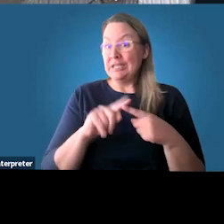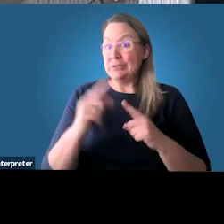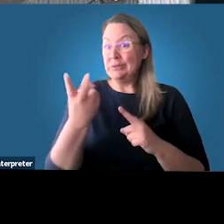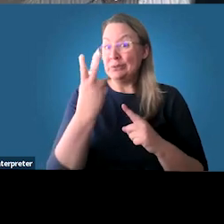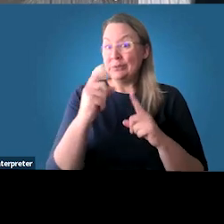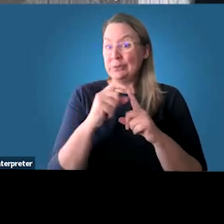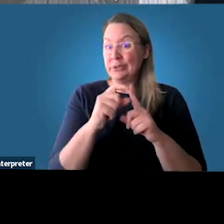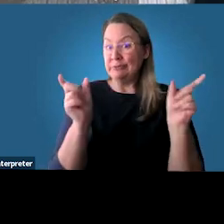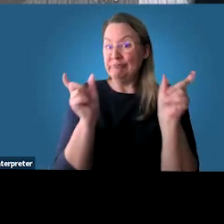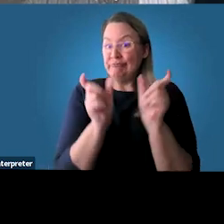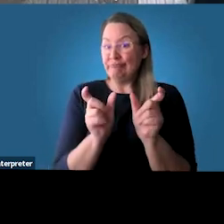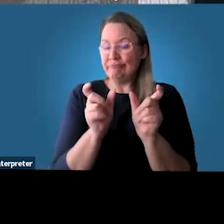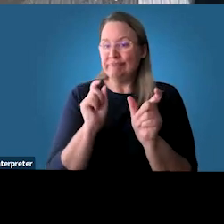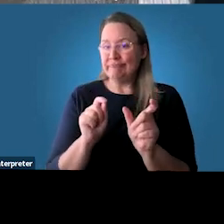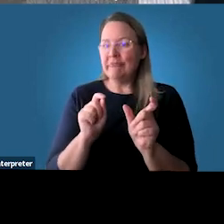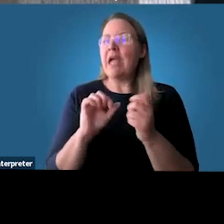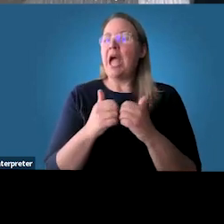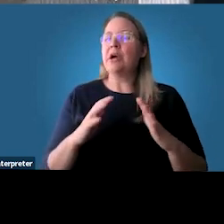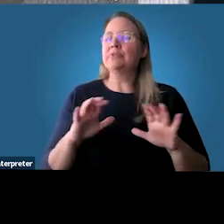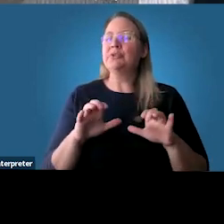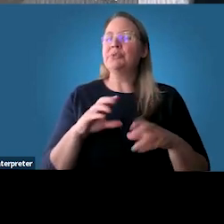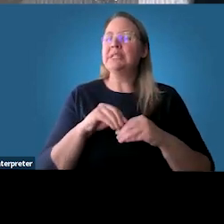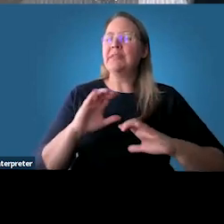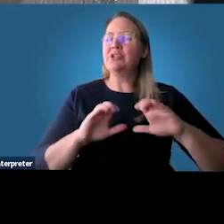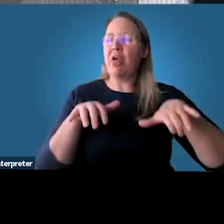tuning in from, and in two words, how you're doing in the chat.